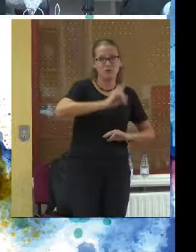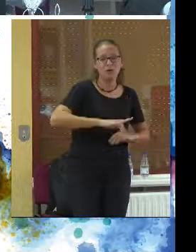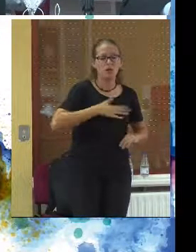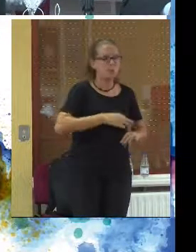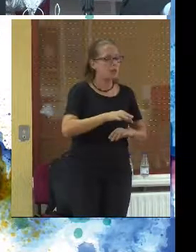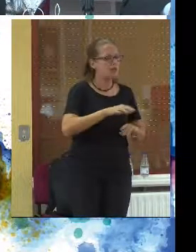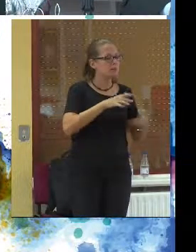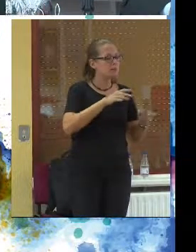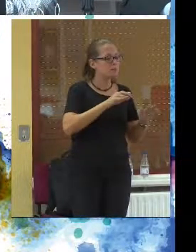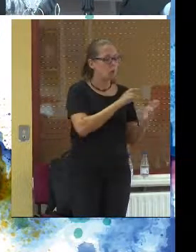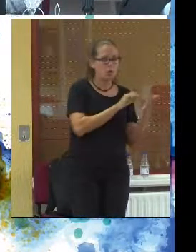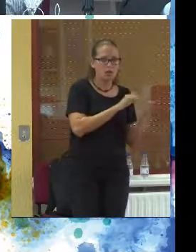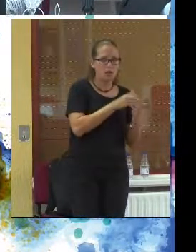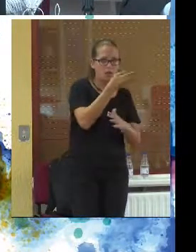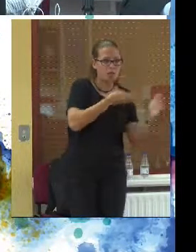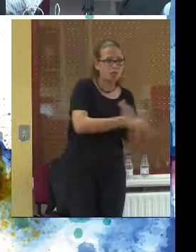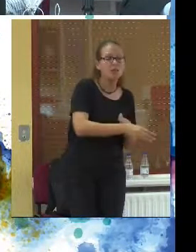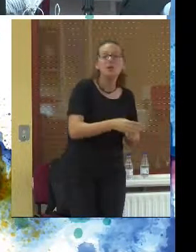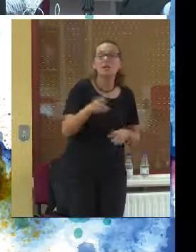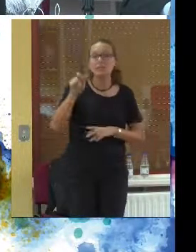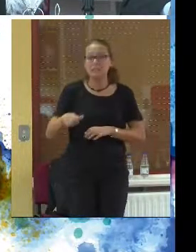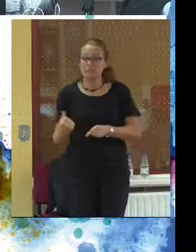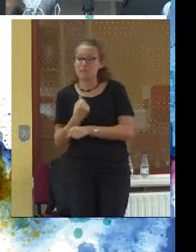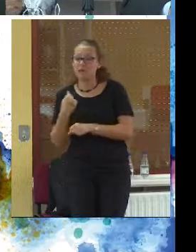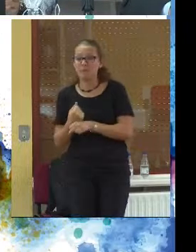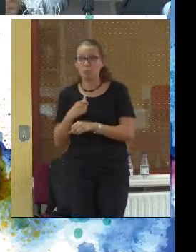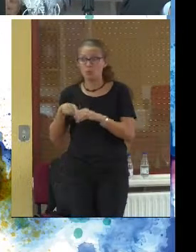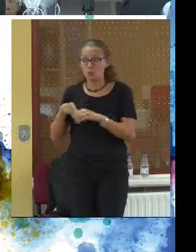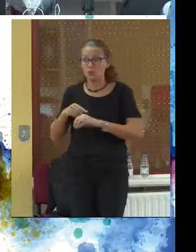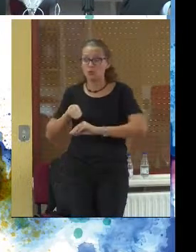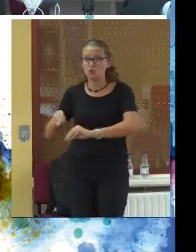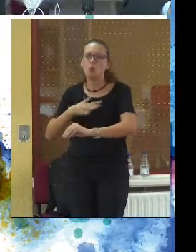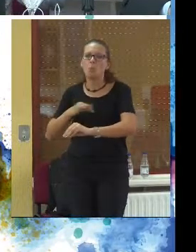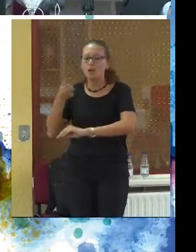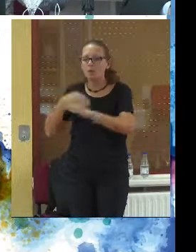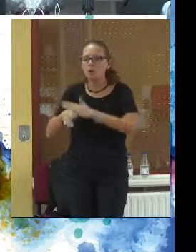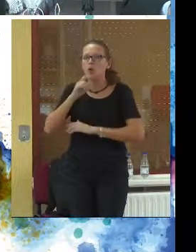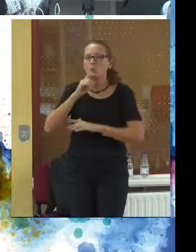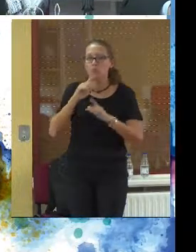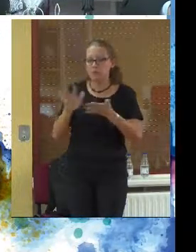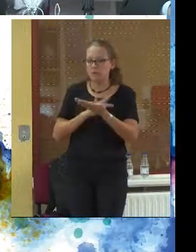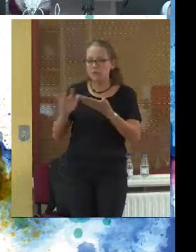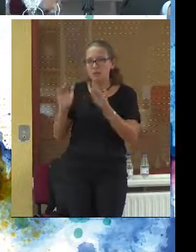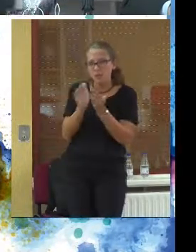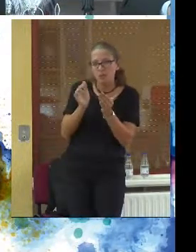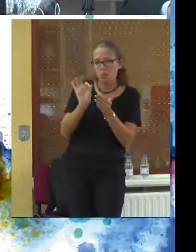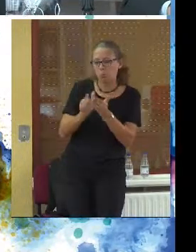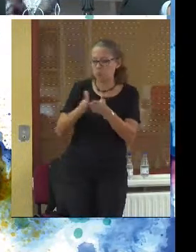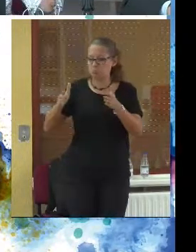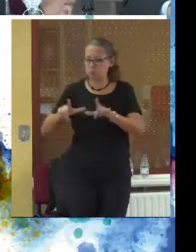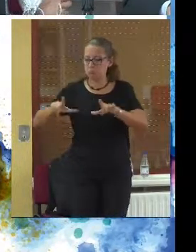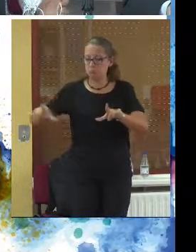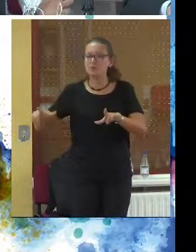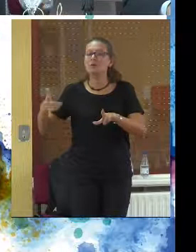ICTs available. They can access them from their website, but perhaps employees can access from a mini tablet or